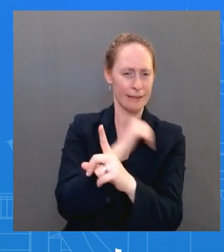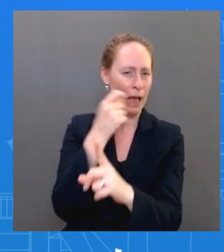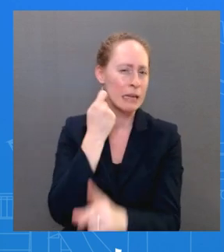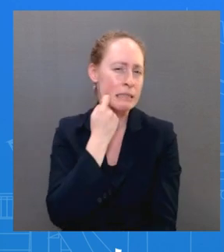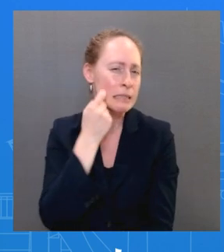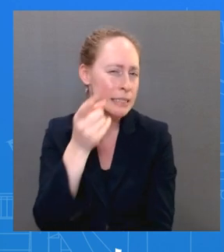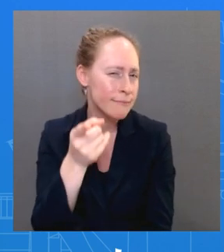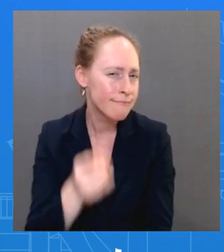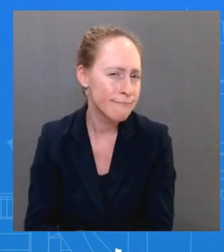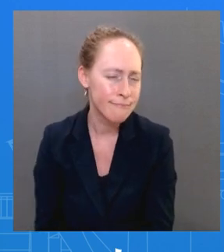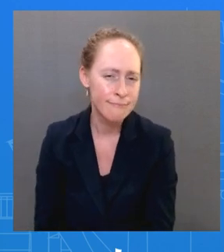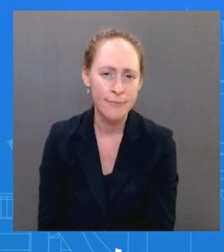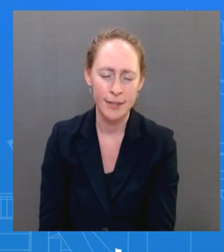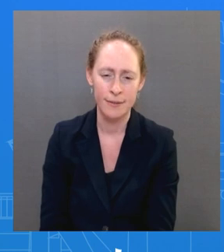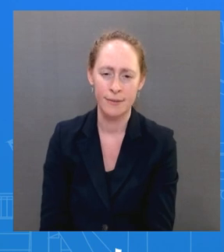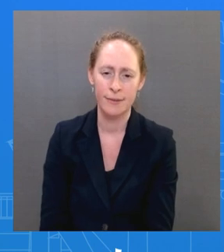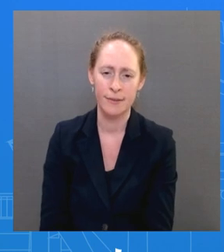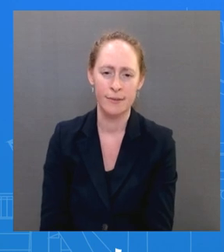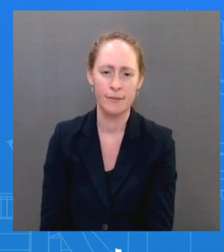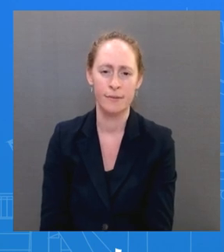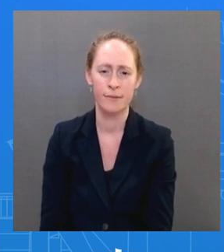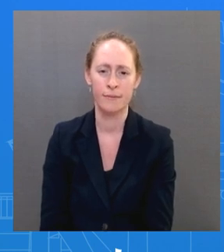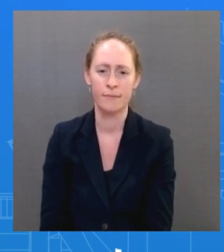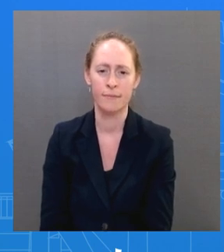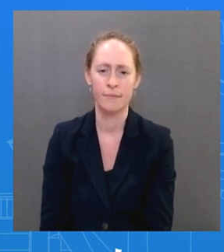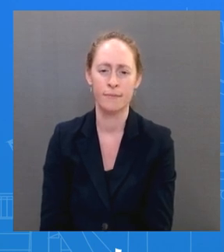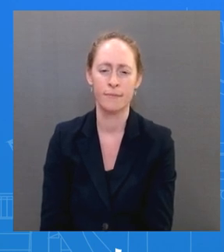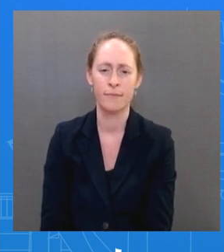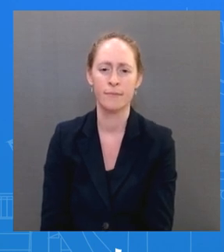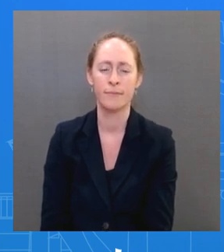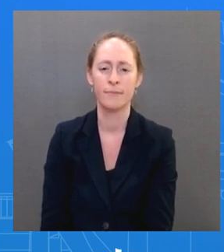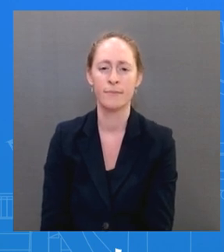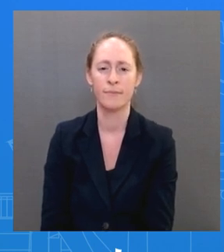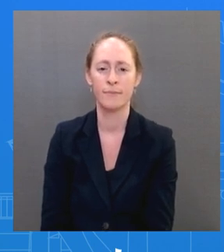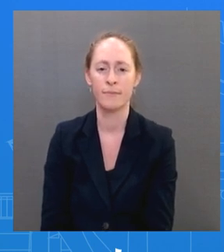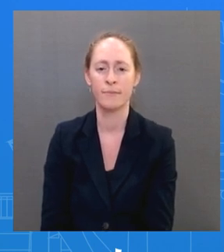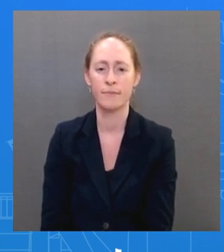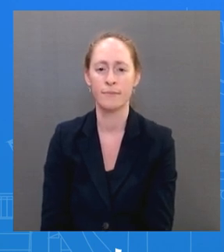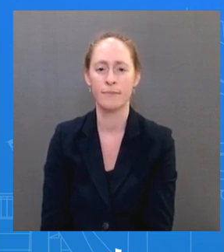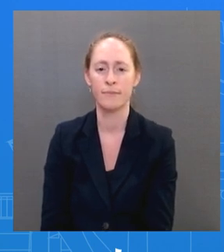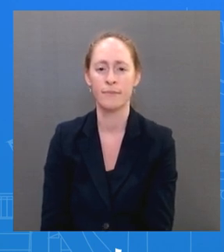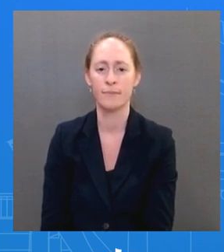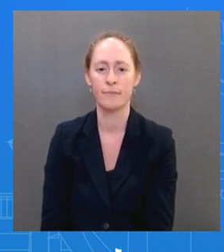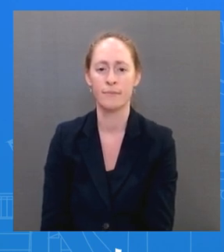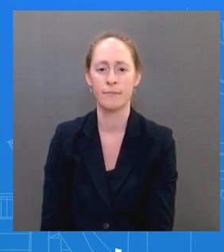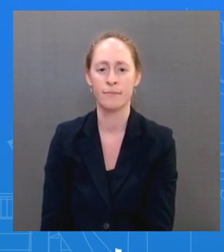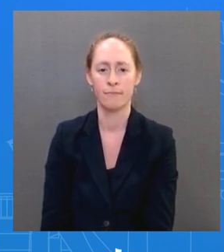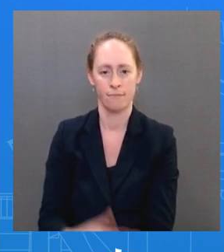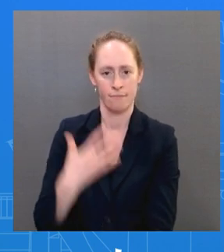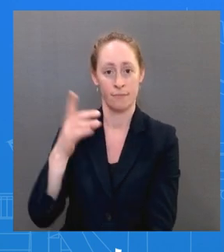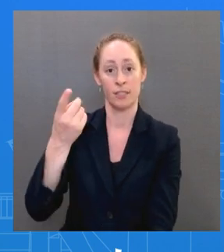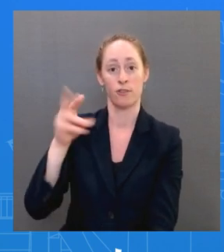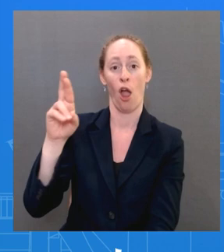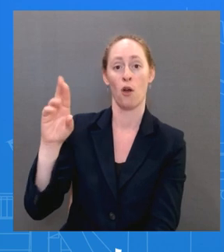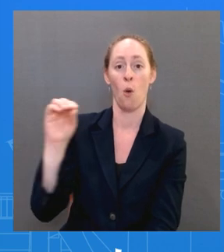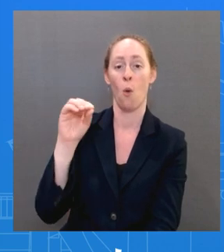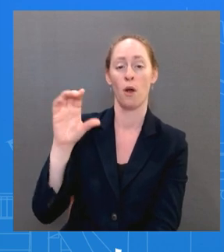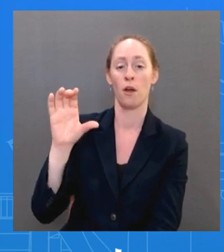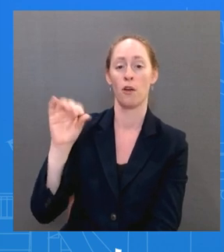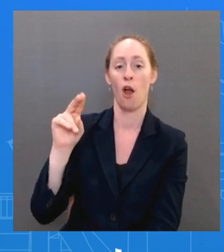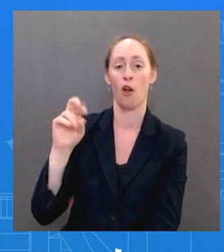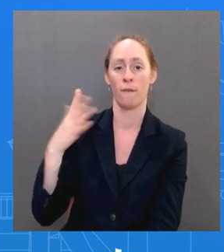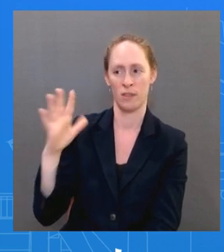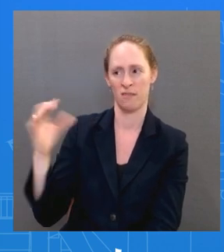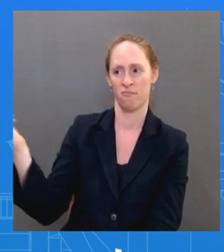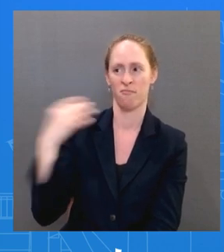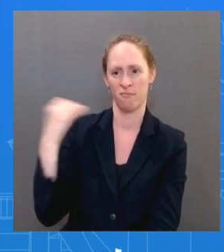O'Connor. We've given you two detailed letters from Dr. O'Connor, and you've heard directly from him.